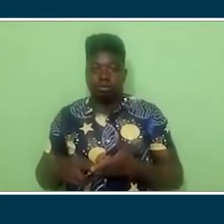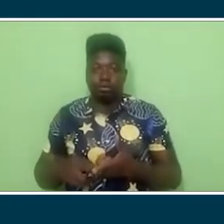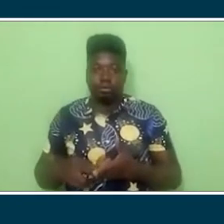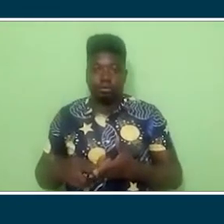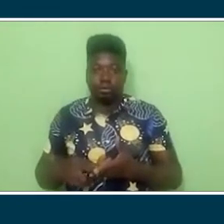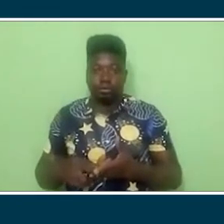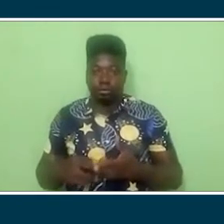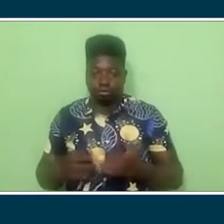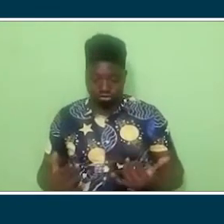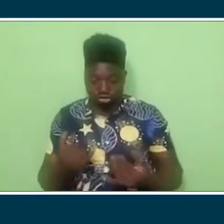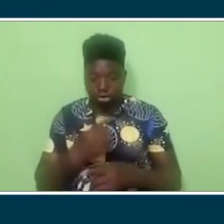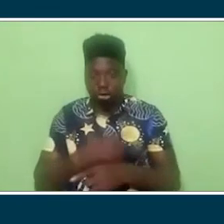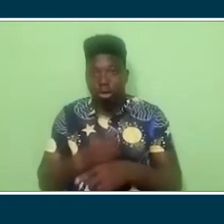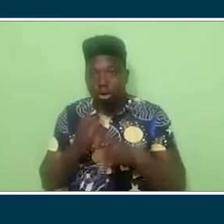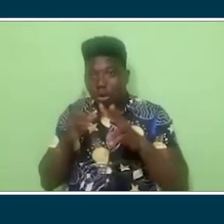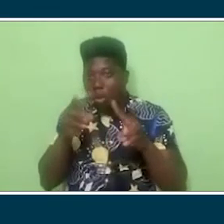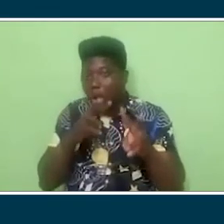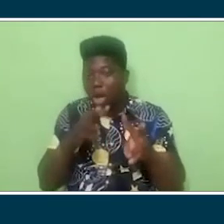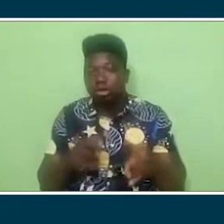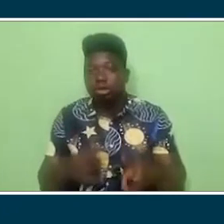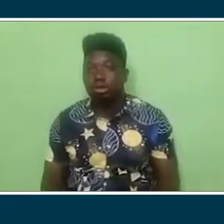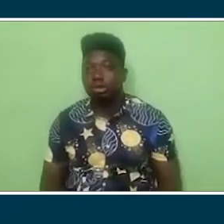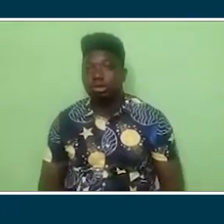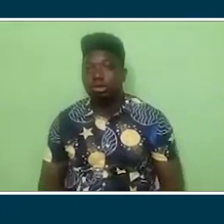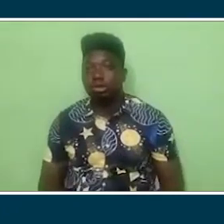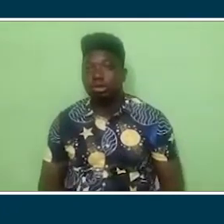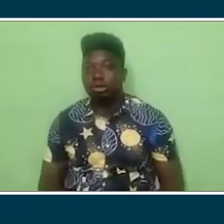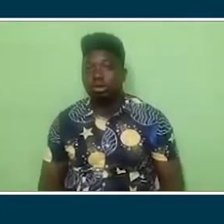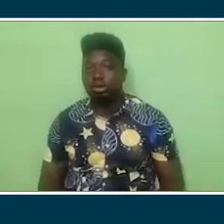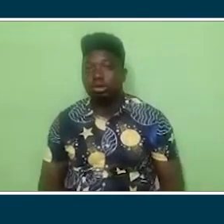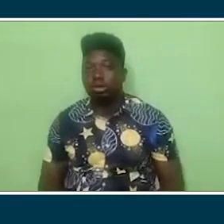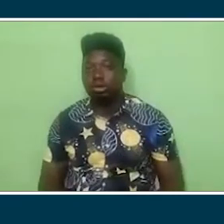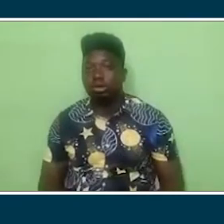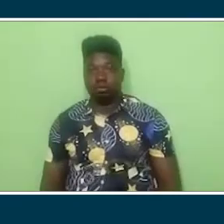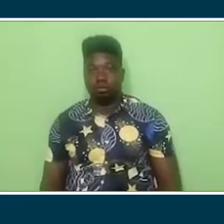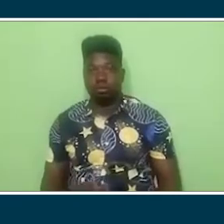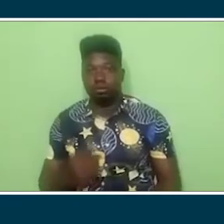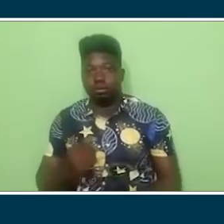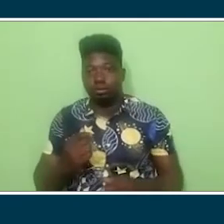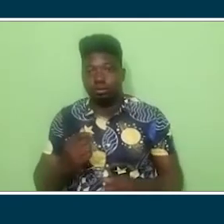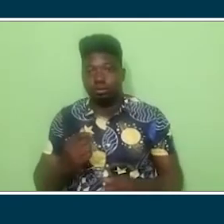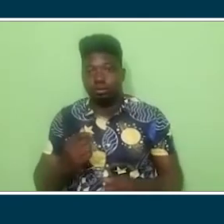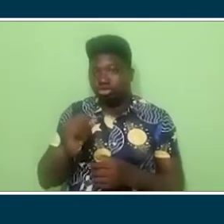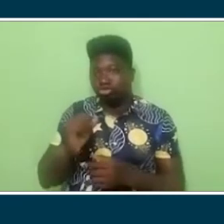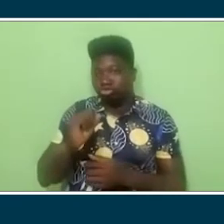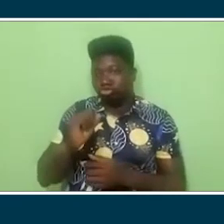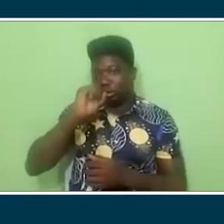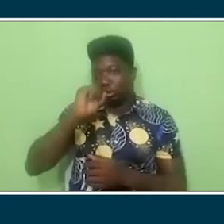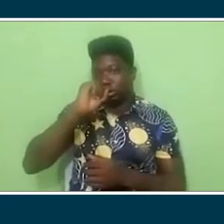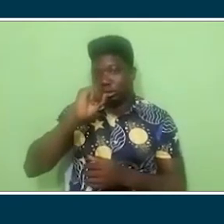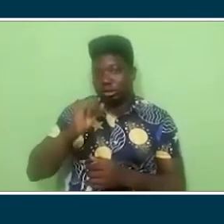space today or watching the recording at home, drinking hopefully a lovely Syrah.